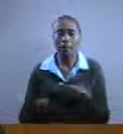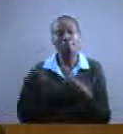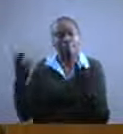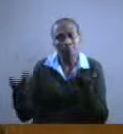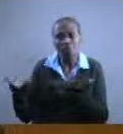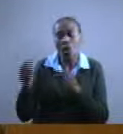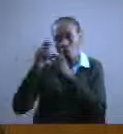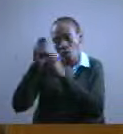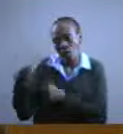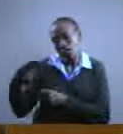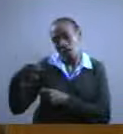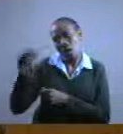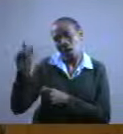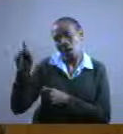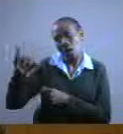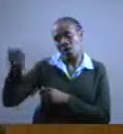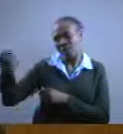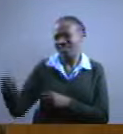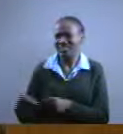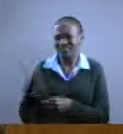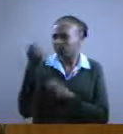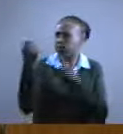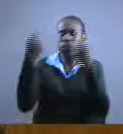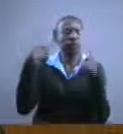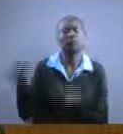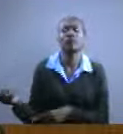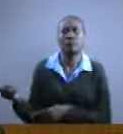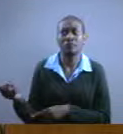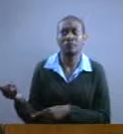Honourable Harris, just doesn't get it, despite repeated